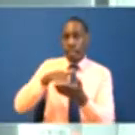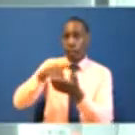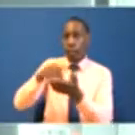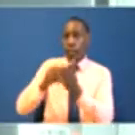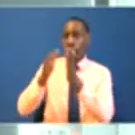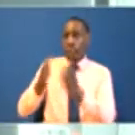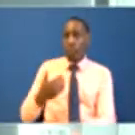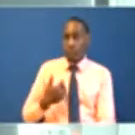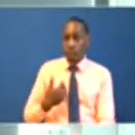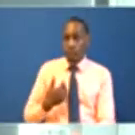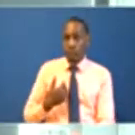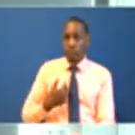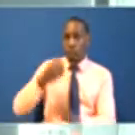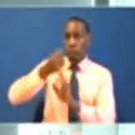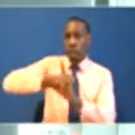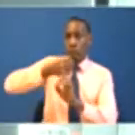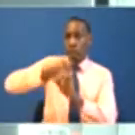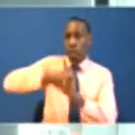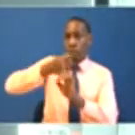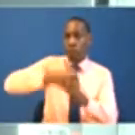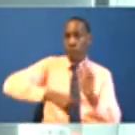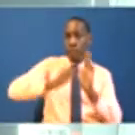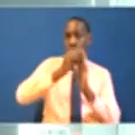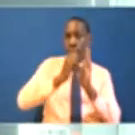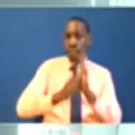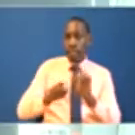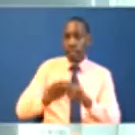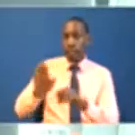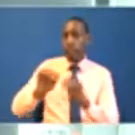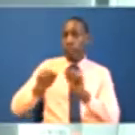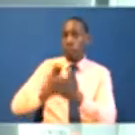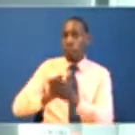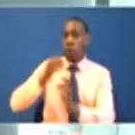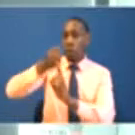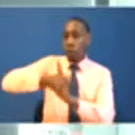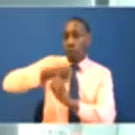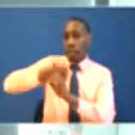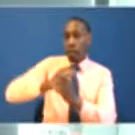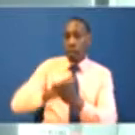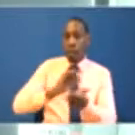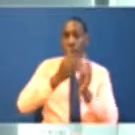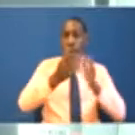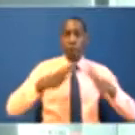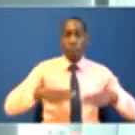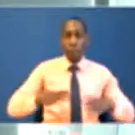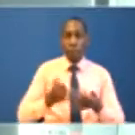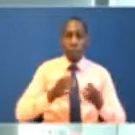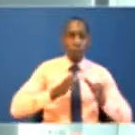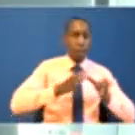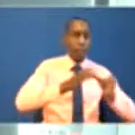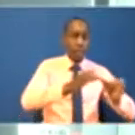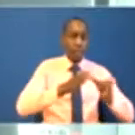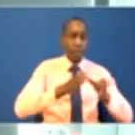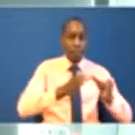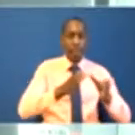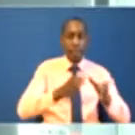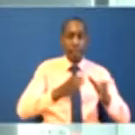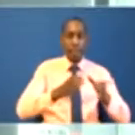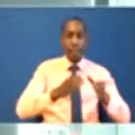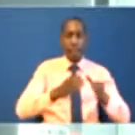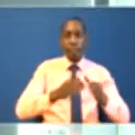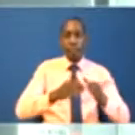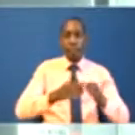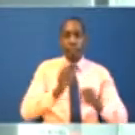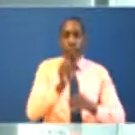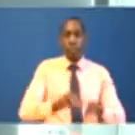candidates putting forward an agenda that they can then popularize with the public you put pressure on whoever will get into